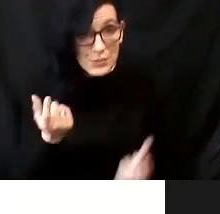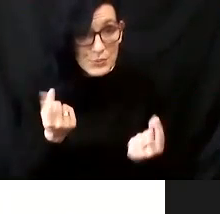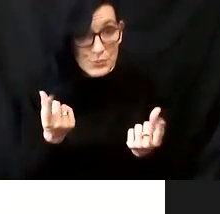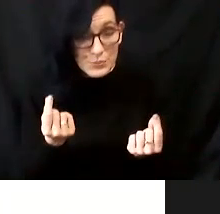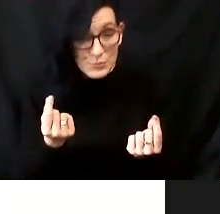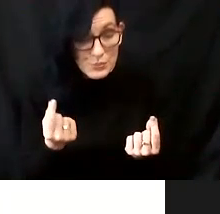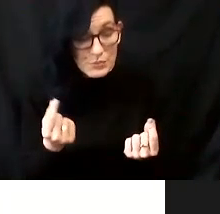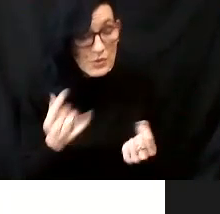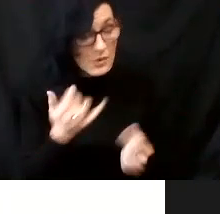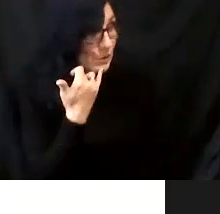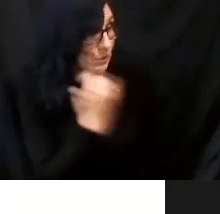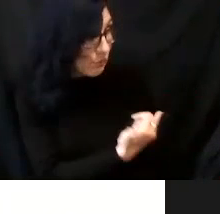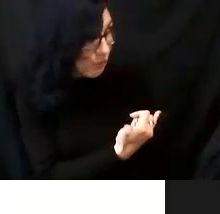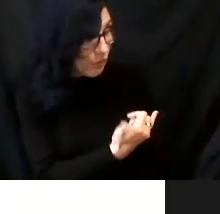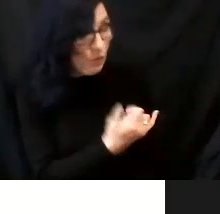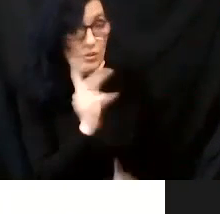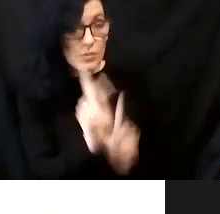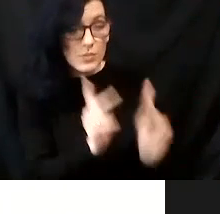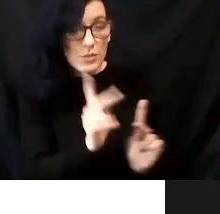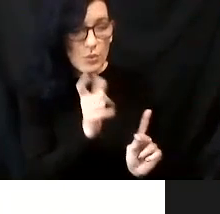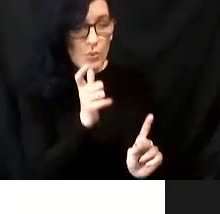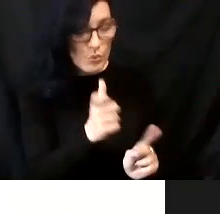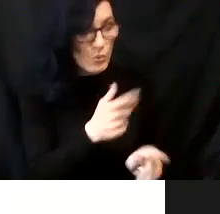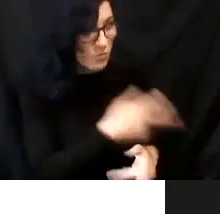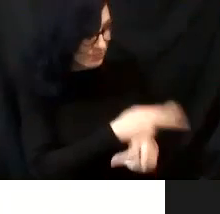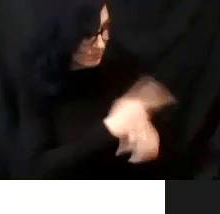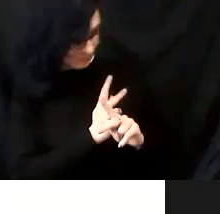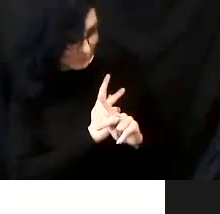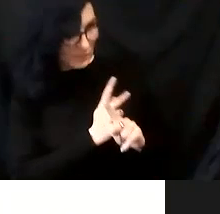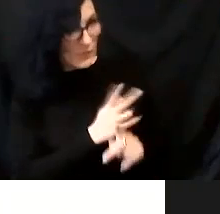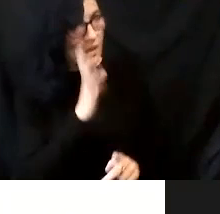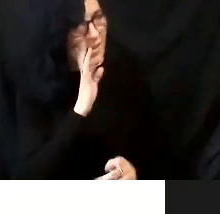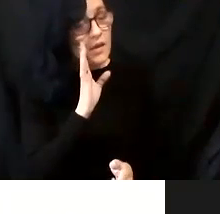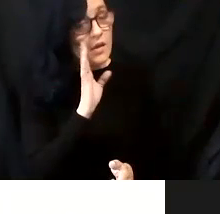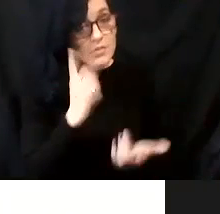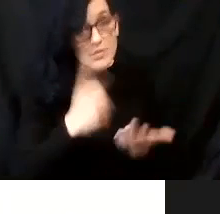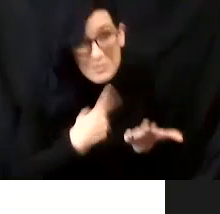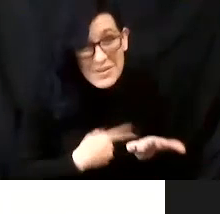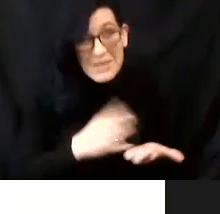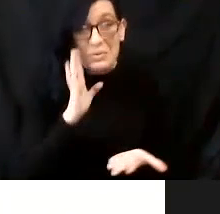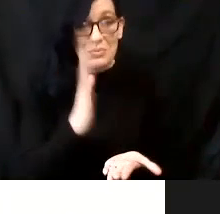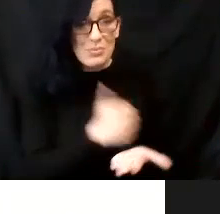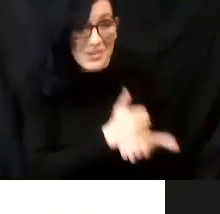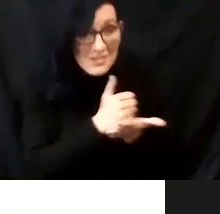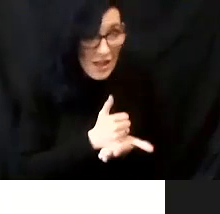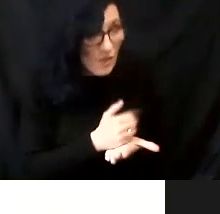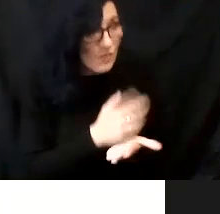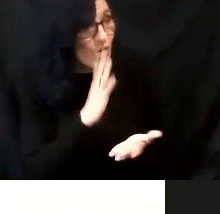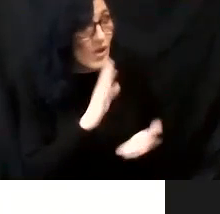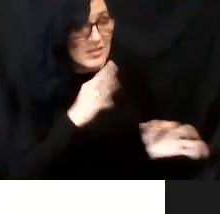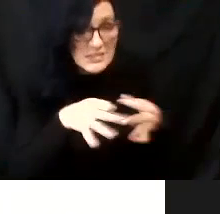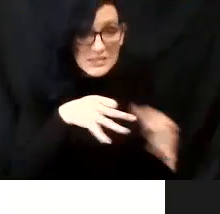be cooperative and helpful and give you information on this, but we can't always count on servicers to do that.